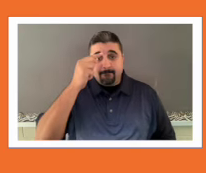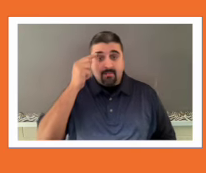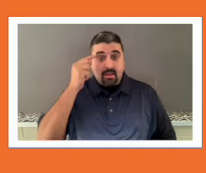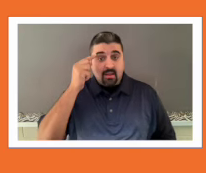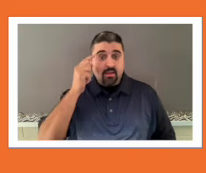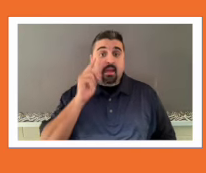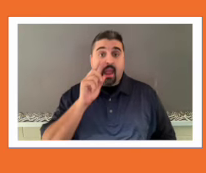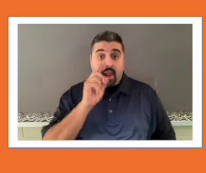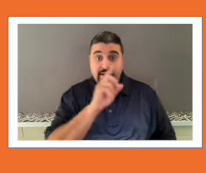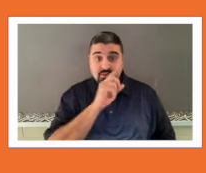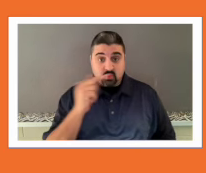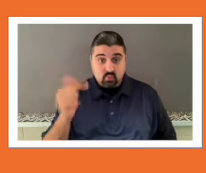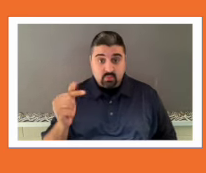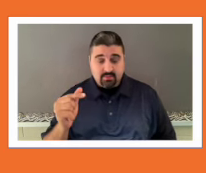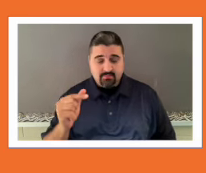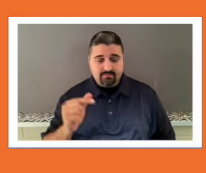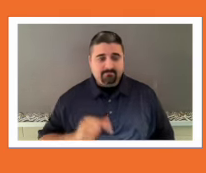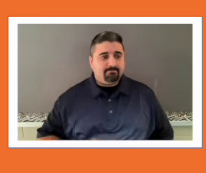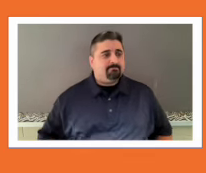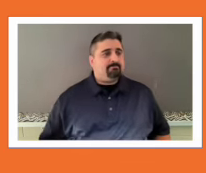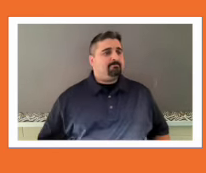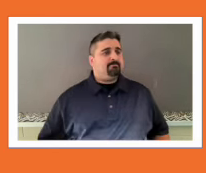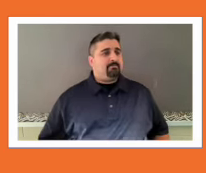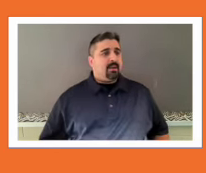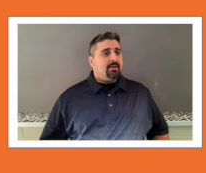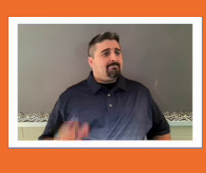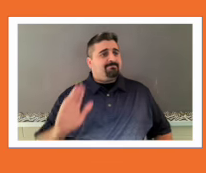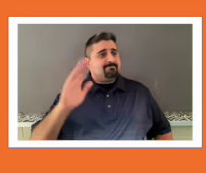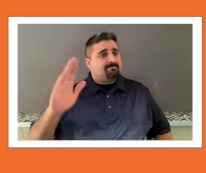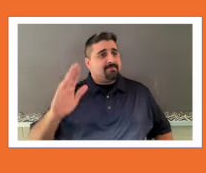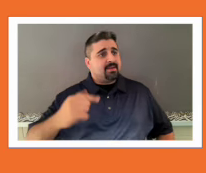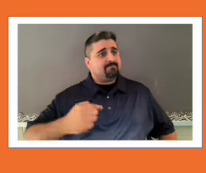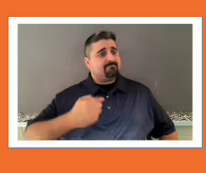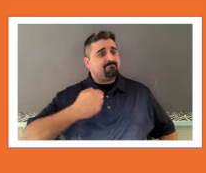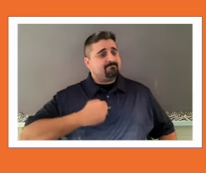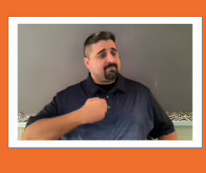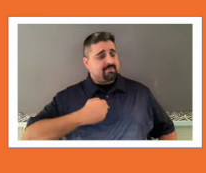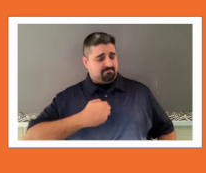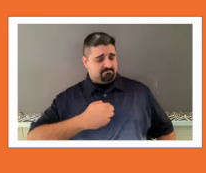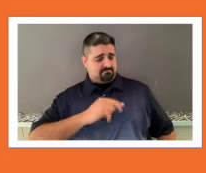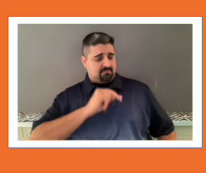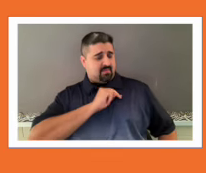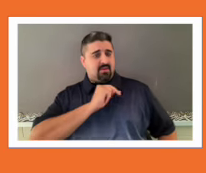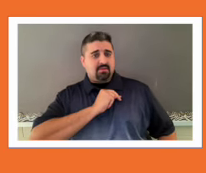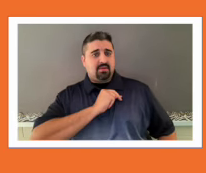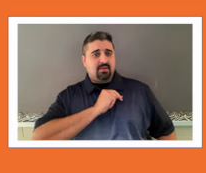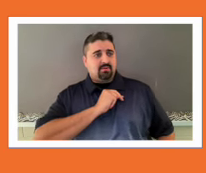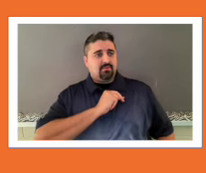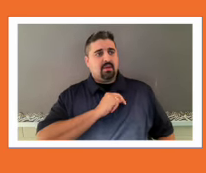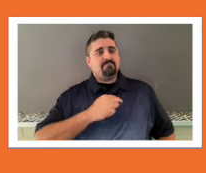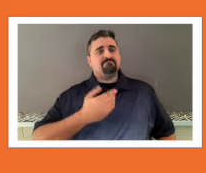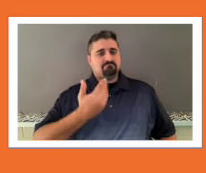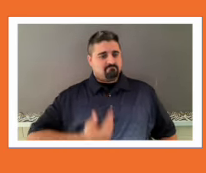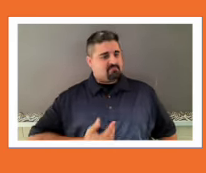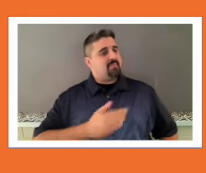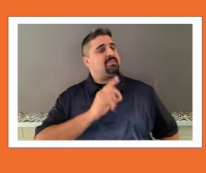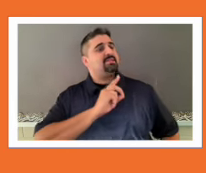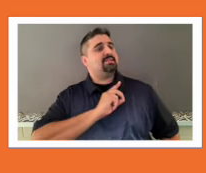Rosamond had black hair and green eyes, and cat hair all over her.